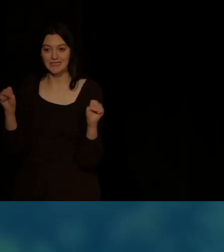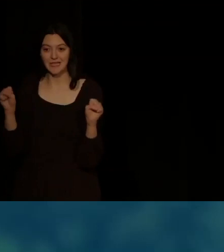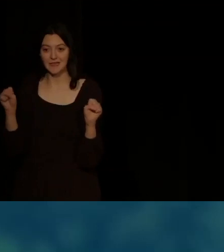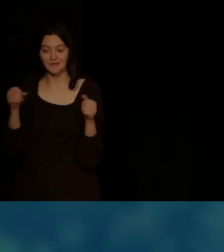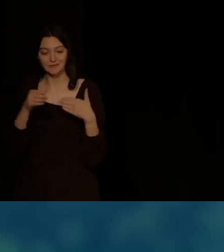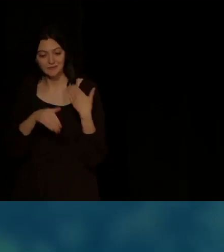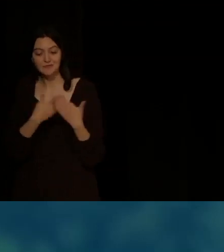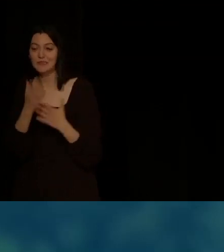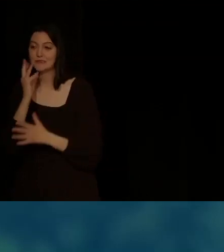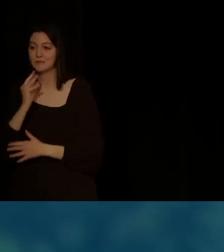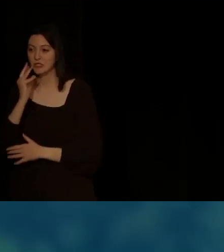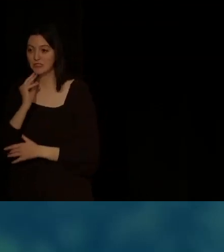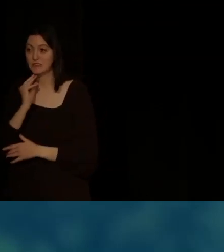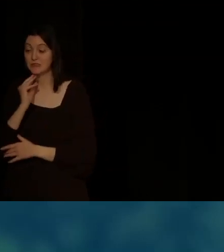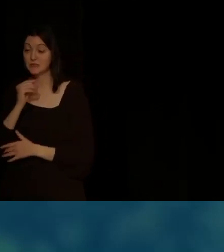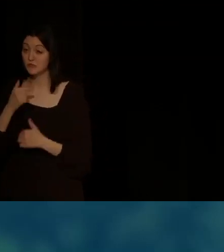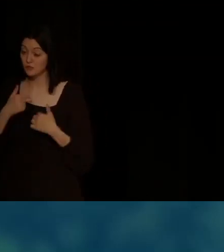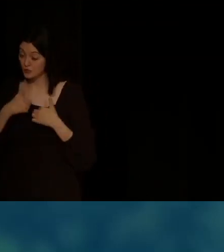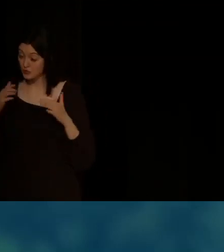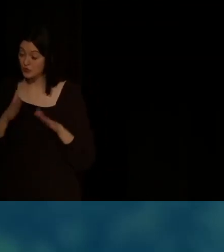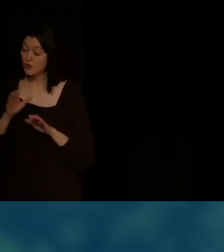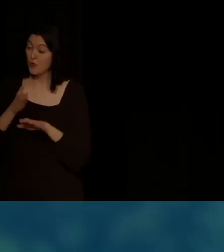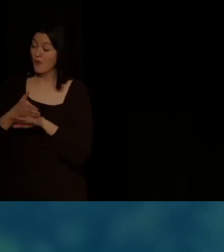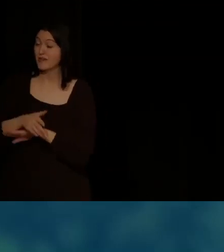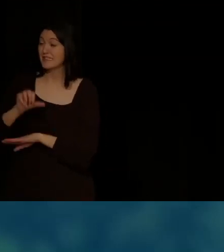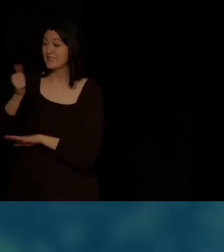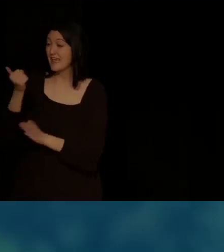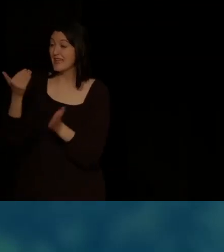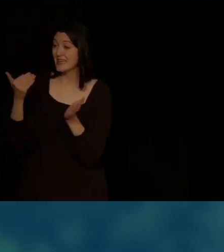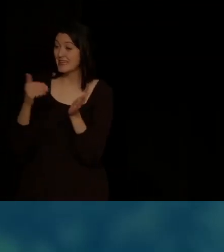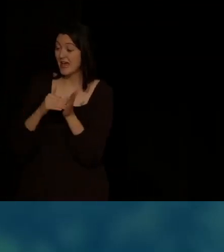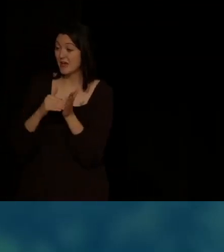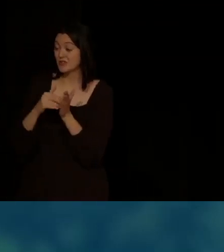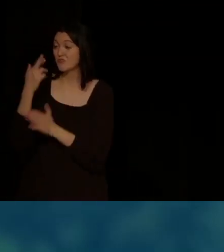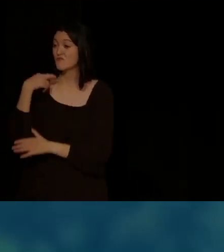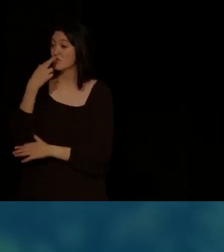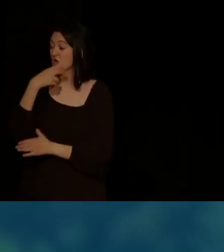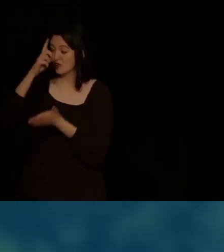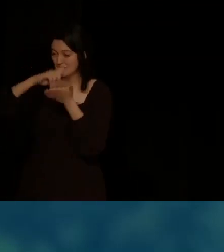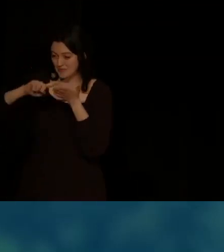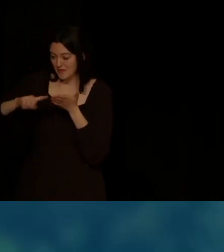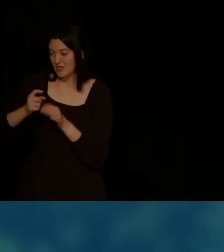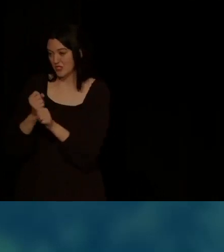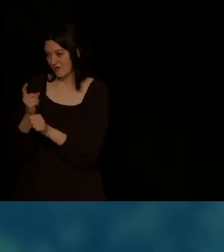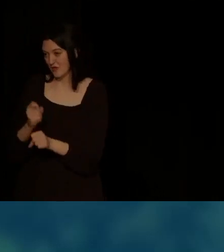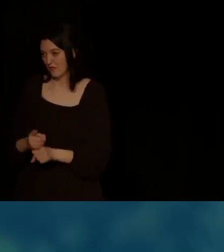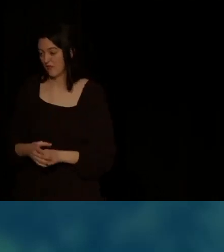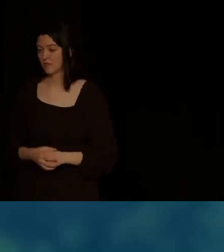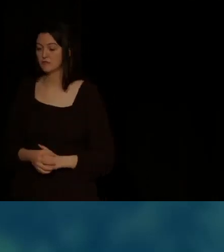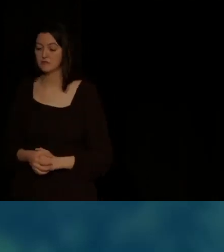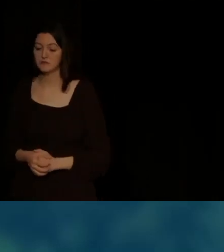experience, we conduct more than 10,000 restaurant inspections each year.